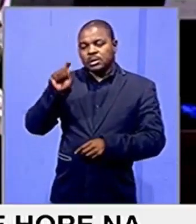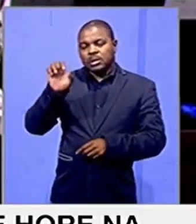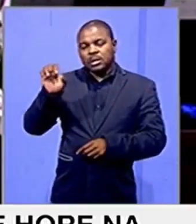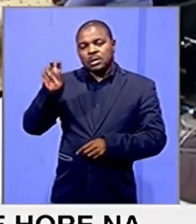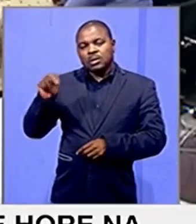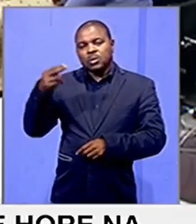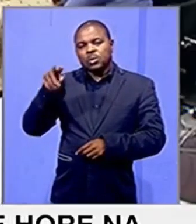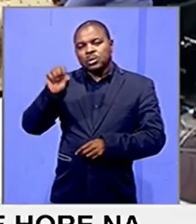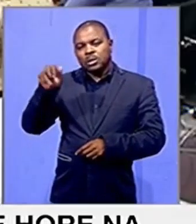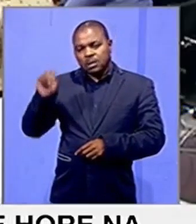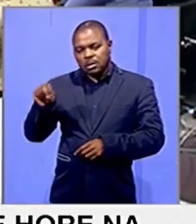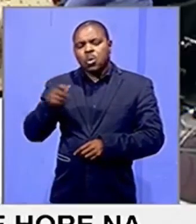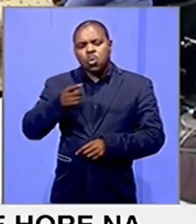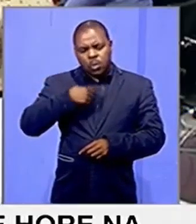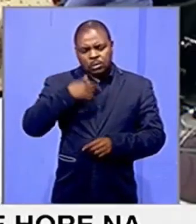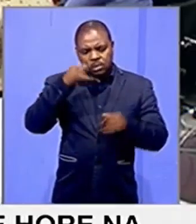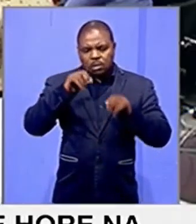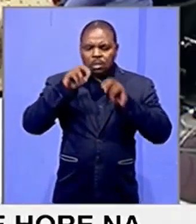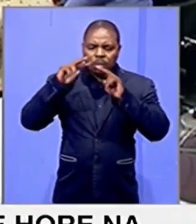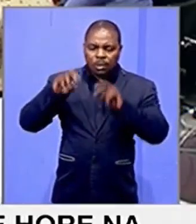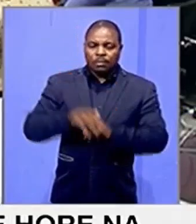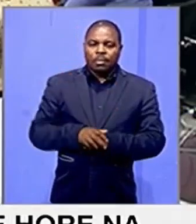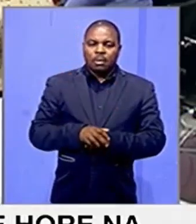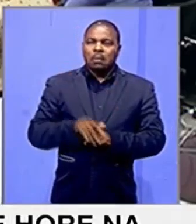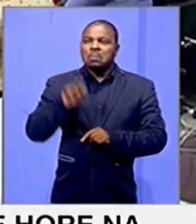into. Balekudi ba re menyenyetsi ya